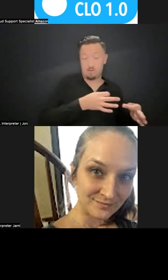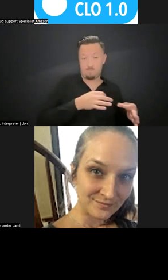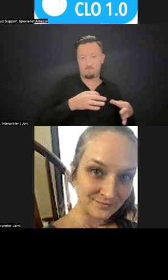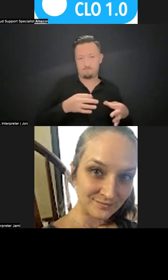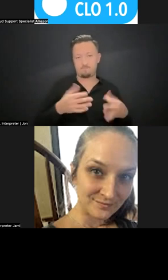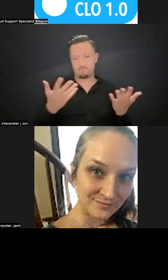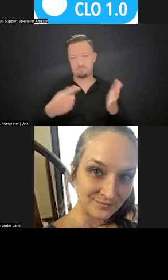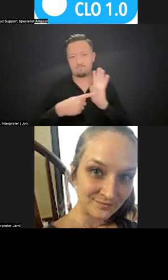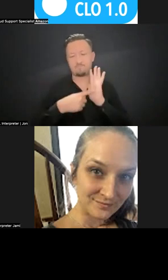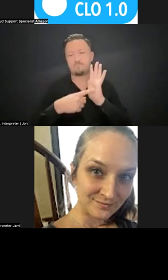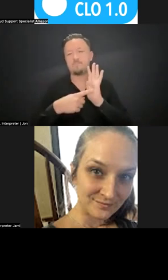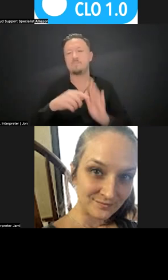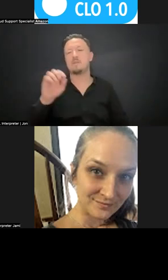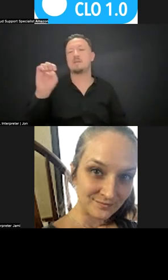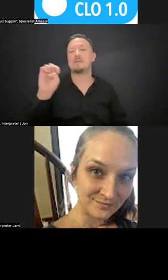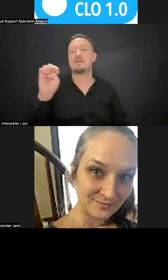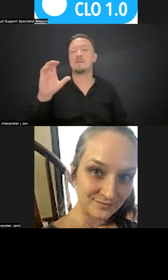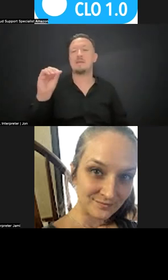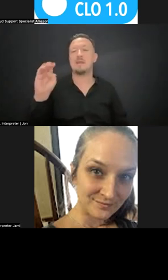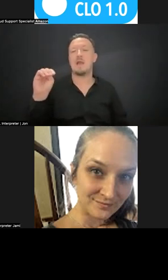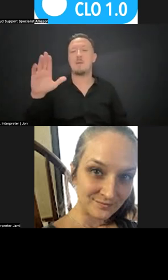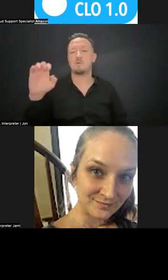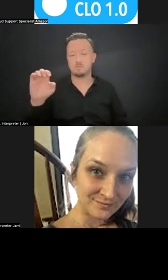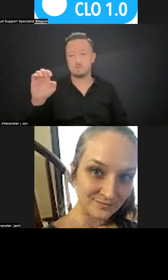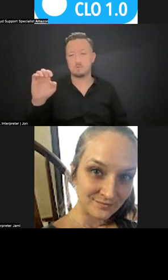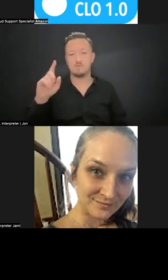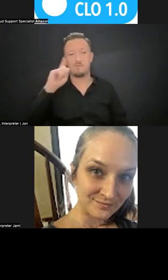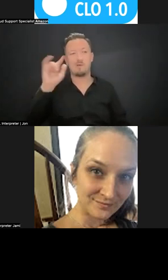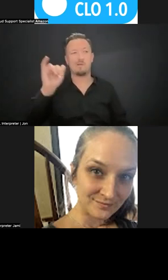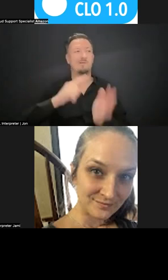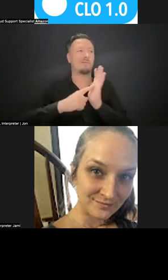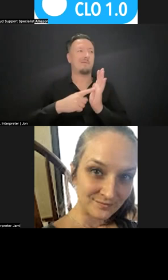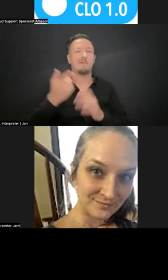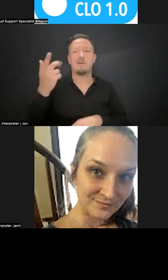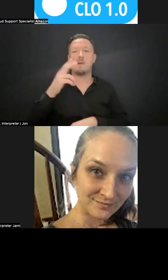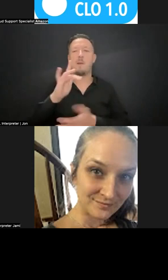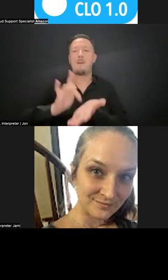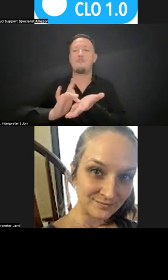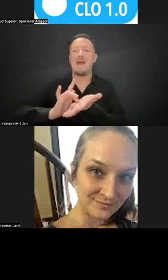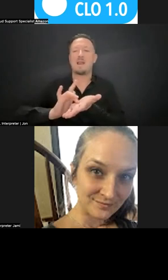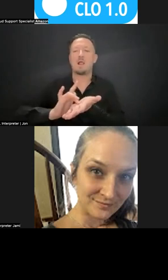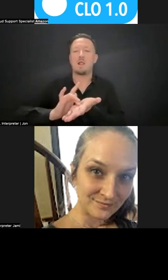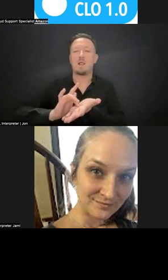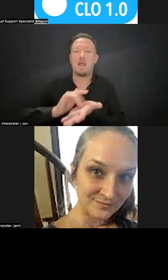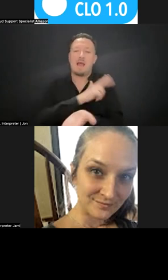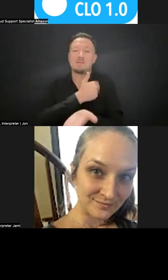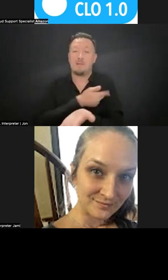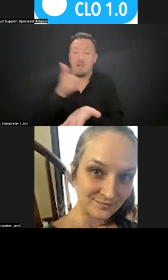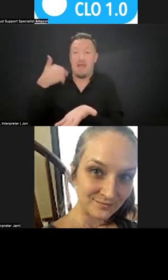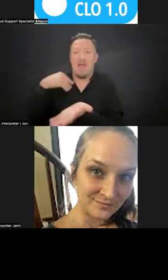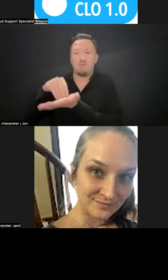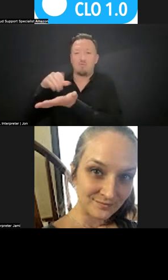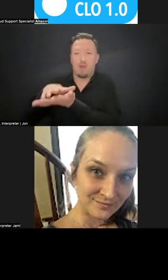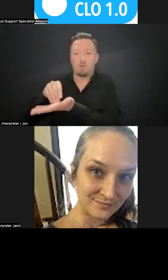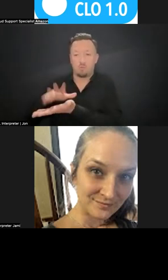of this e-commerce company is tracking that data, like medical records. So you can have